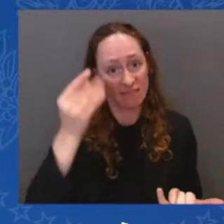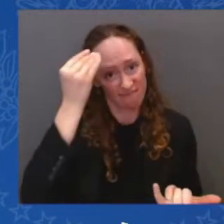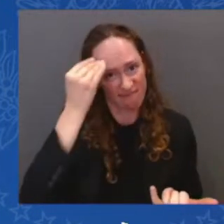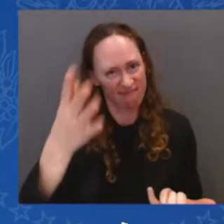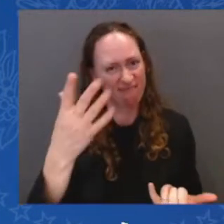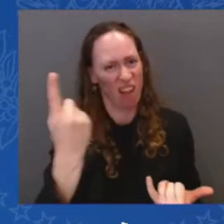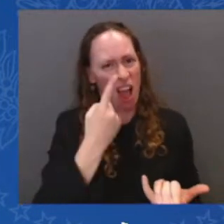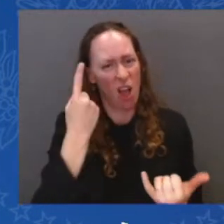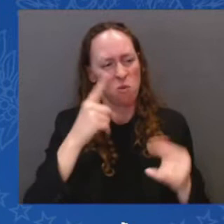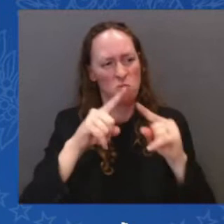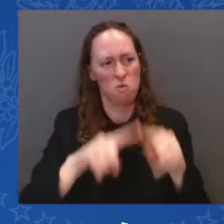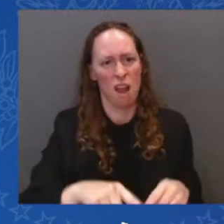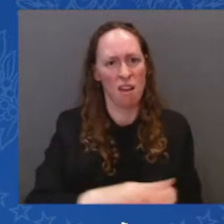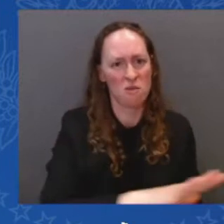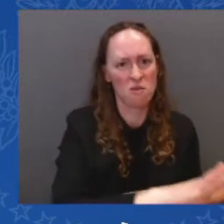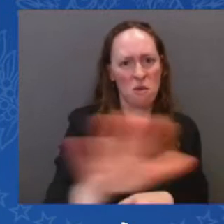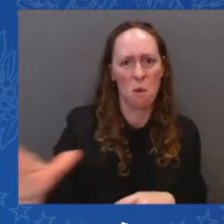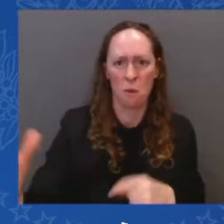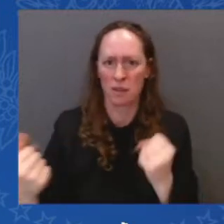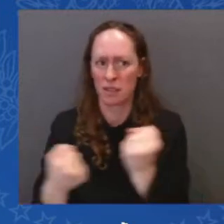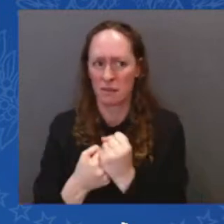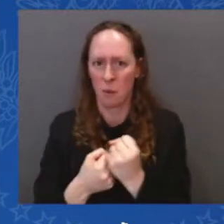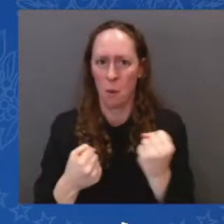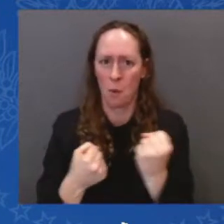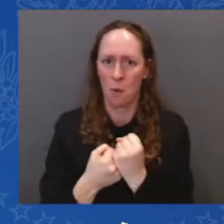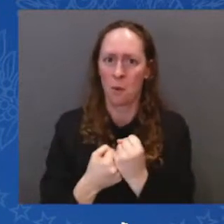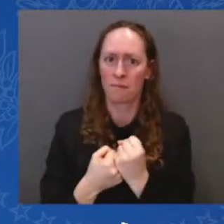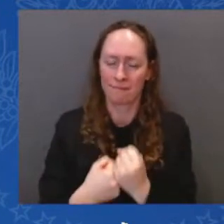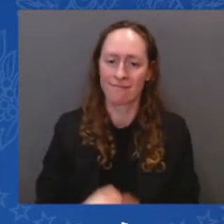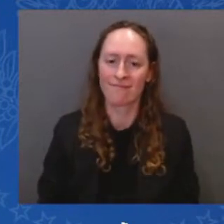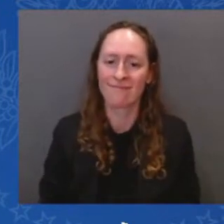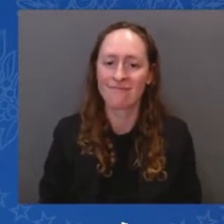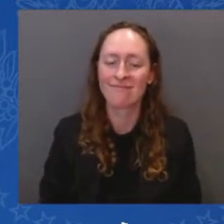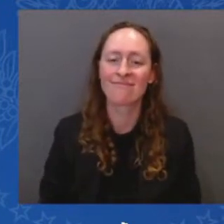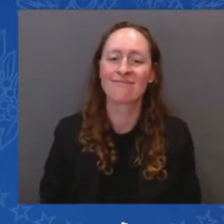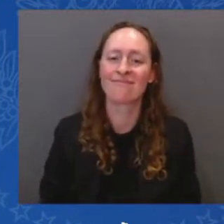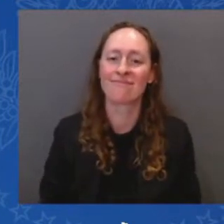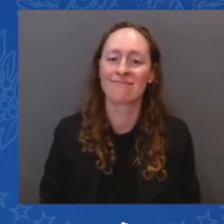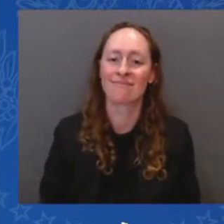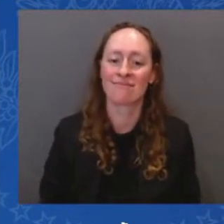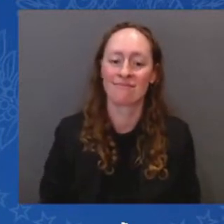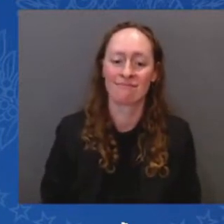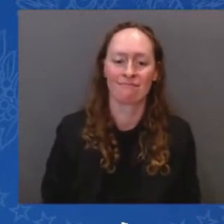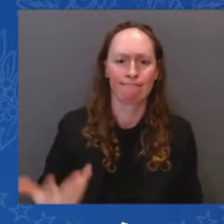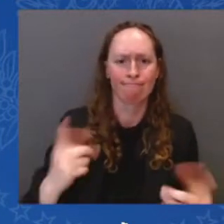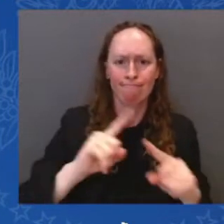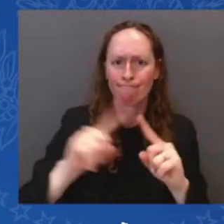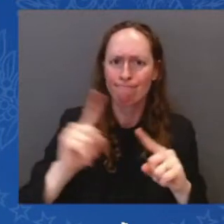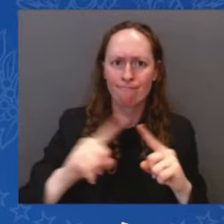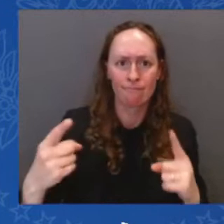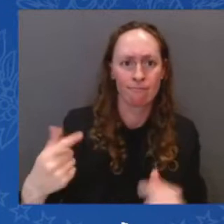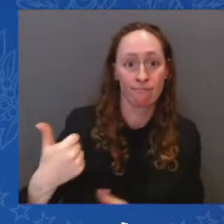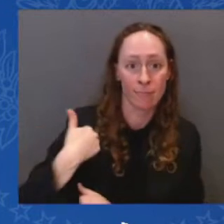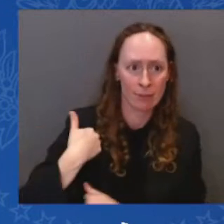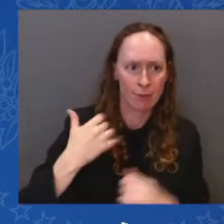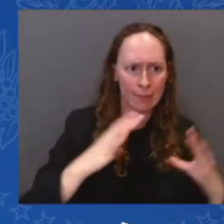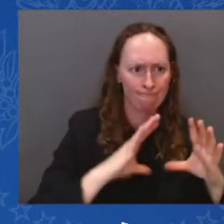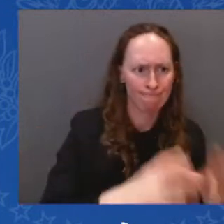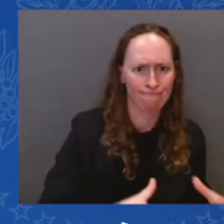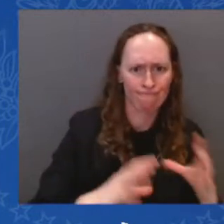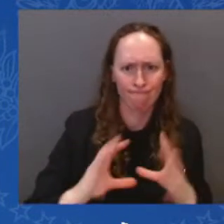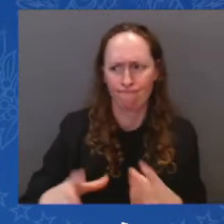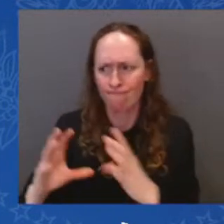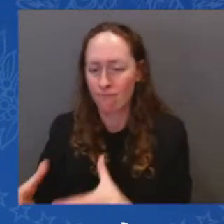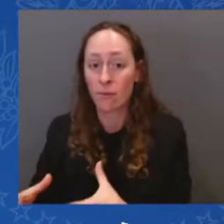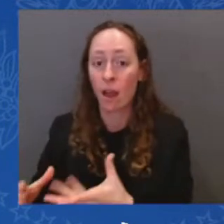and our robust network of allies and partners is a key source of our collective strength. Since the American